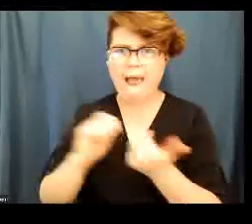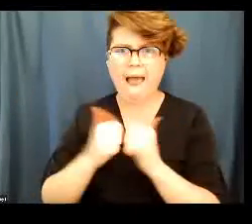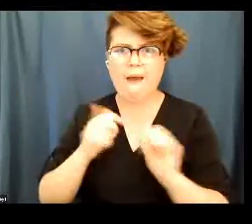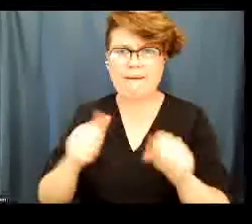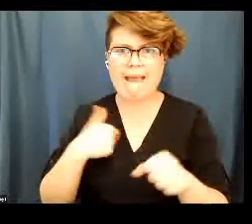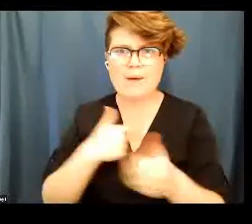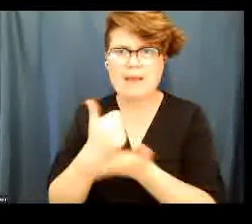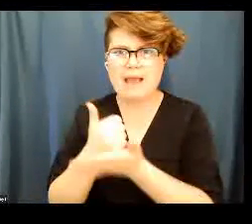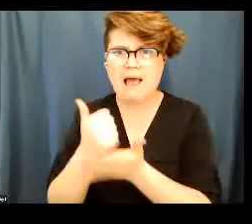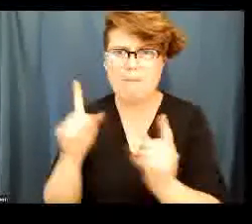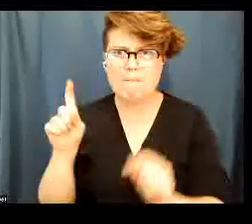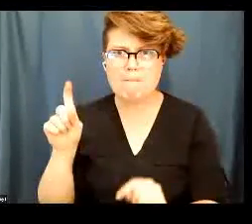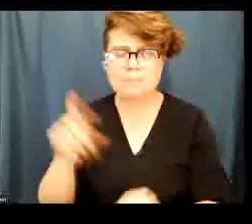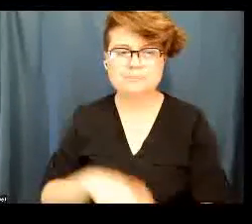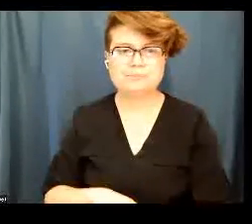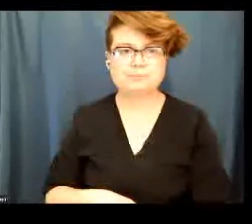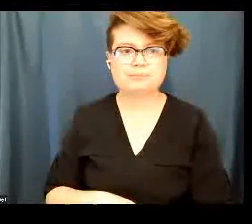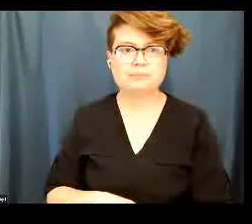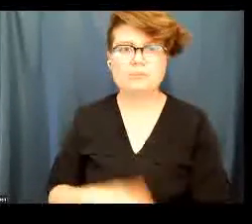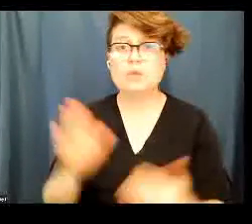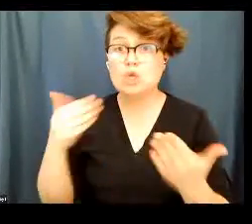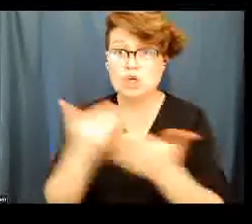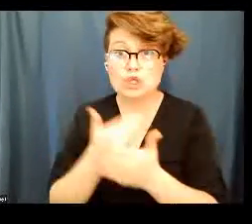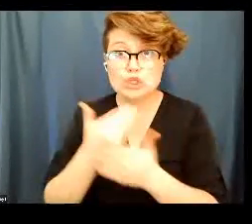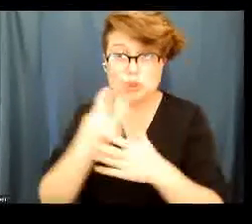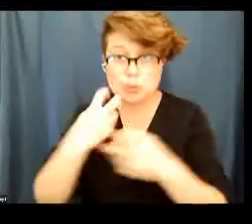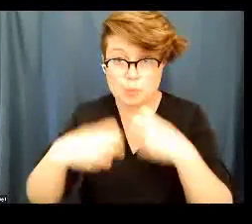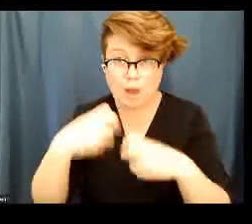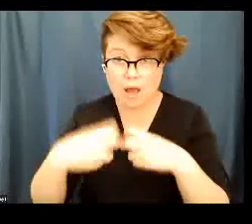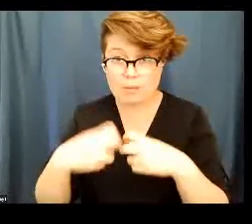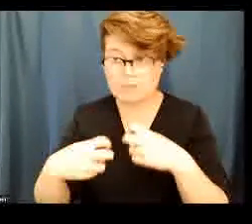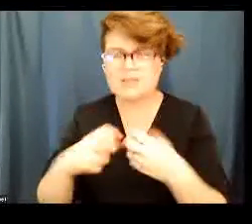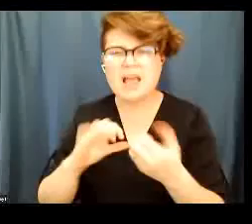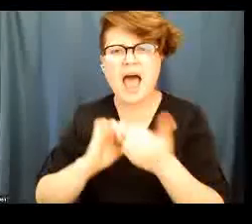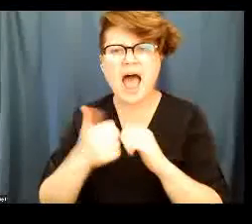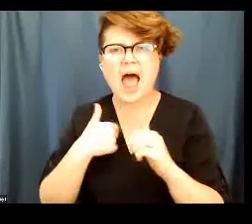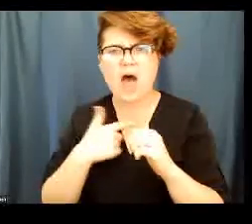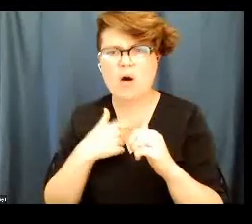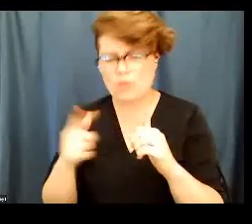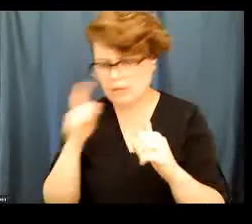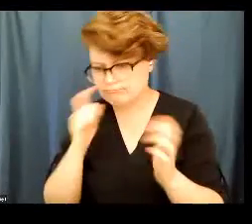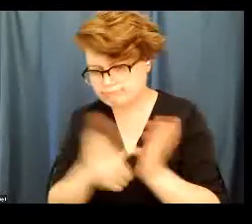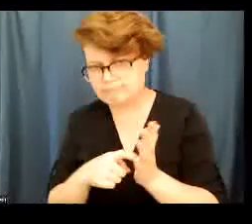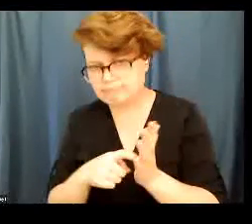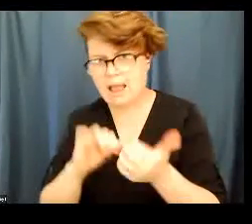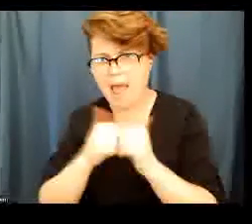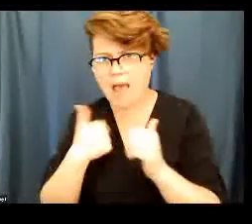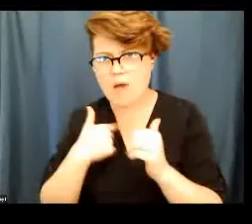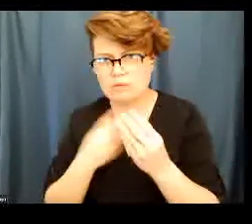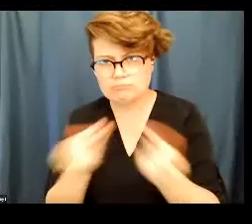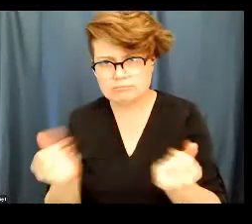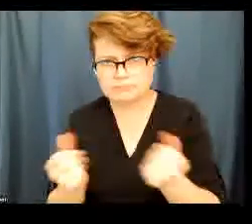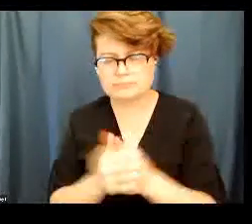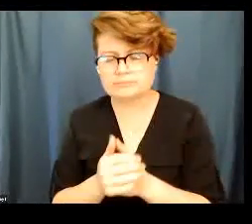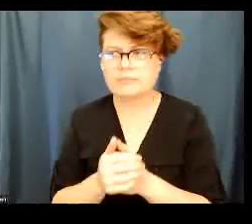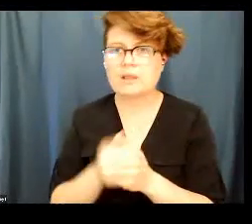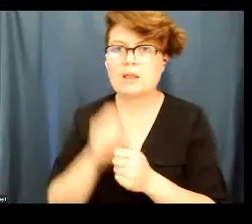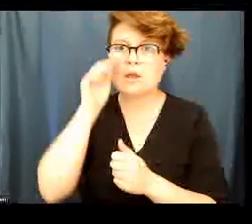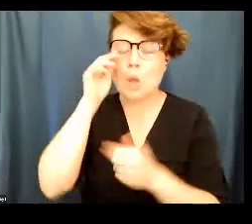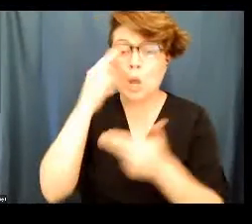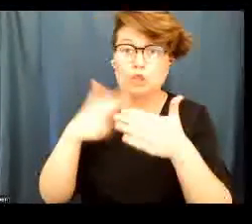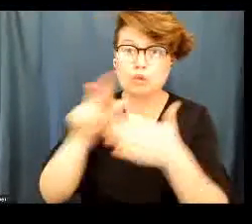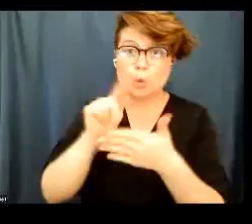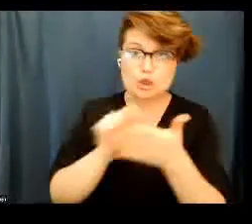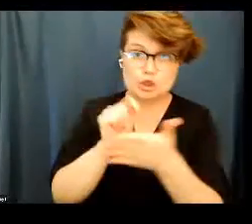We can look at emerging issues and how they're being addressed. We can also look at short and long-term outcomes associated